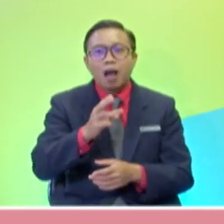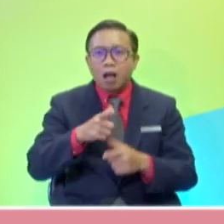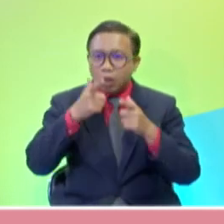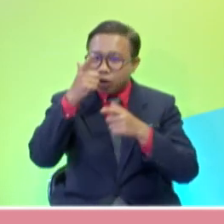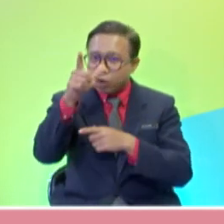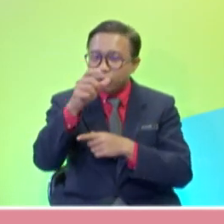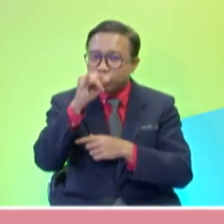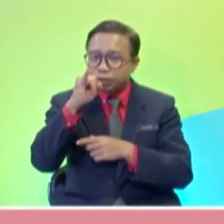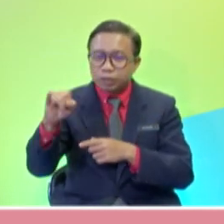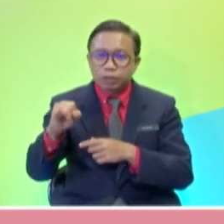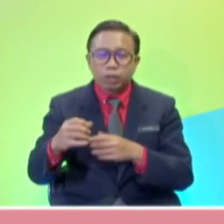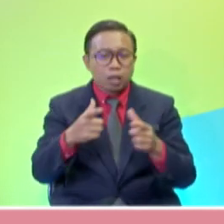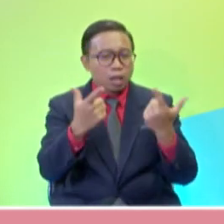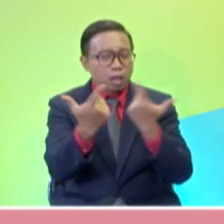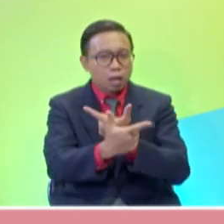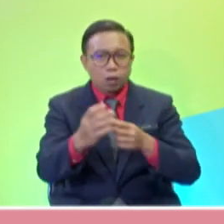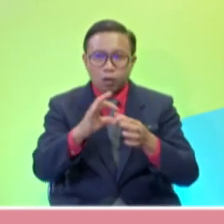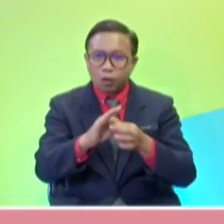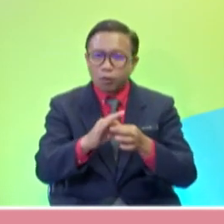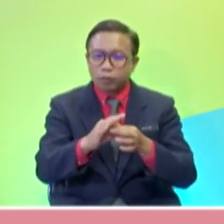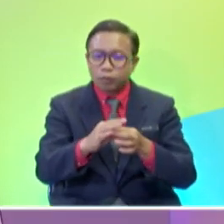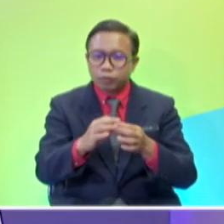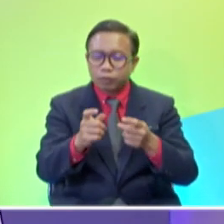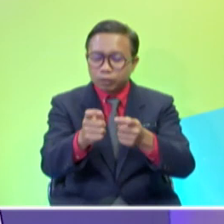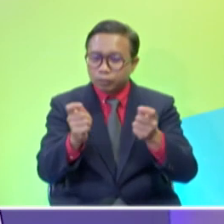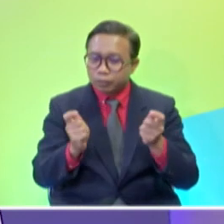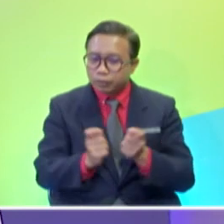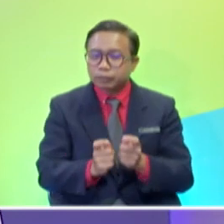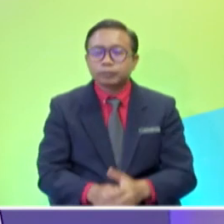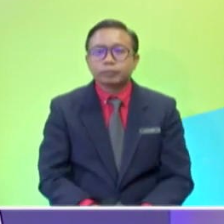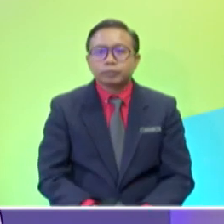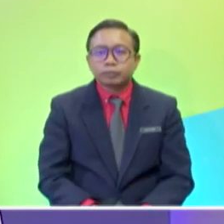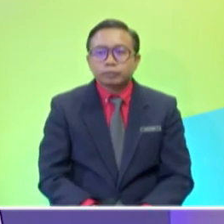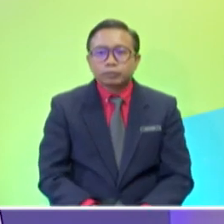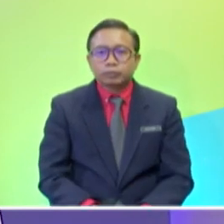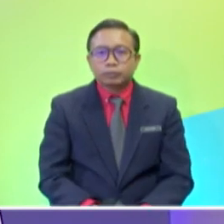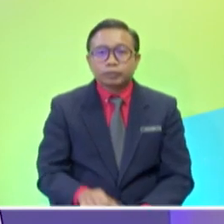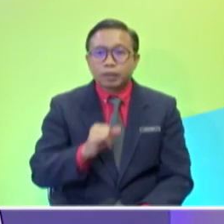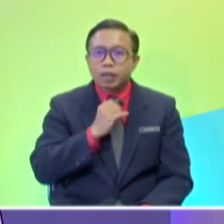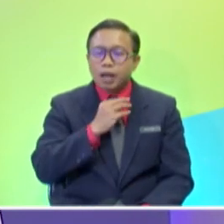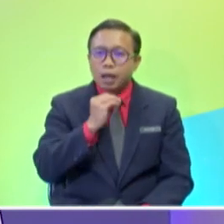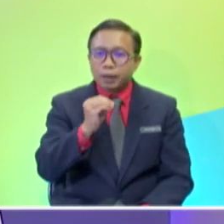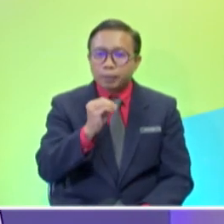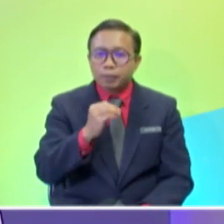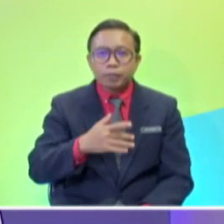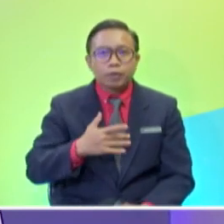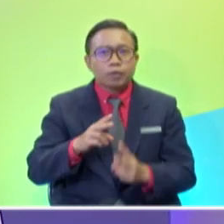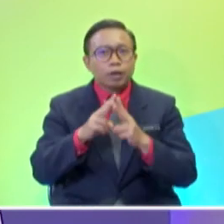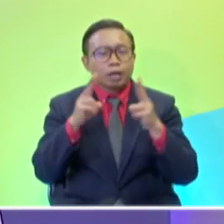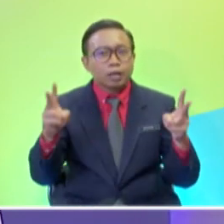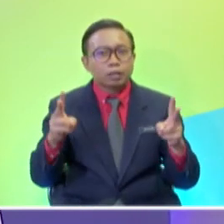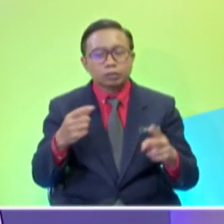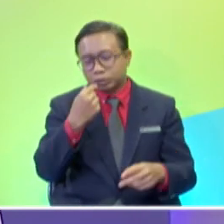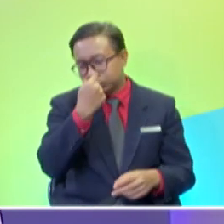the opposite of a situation. I'm really sad. I'm a